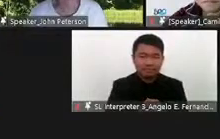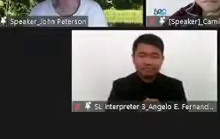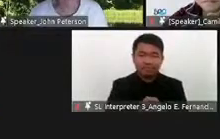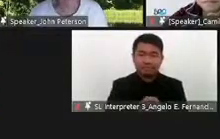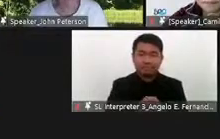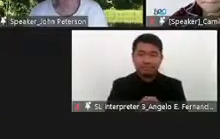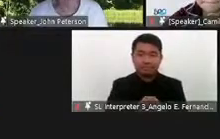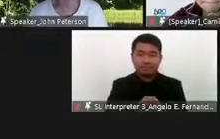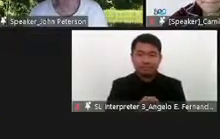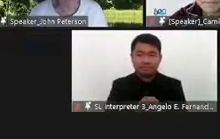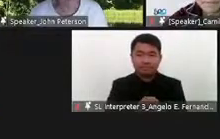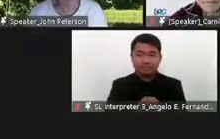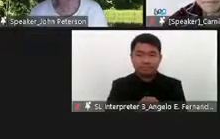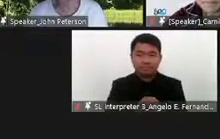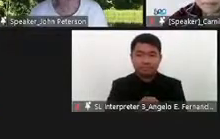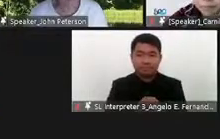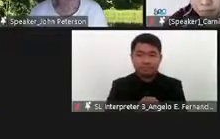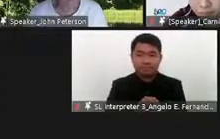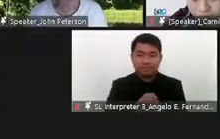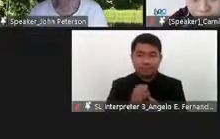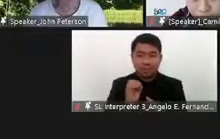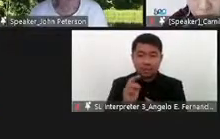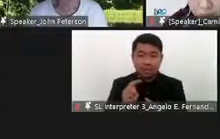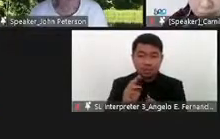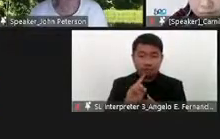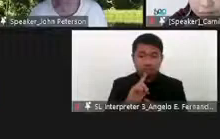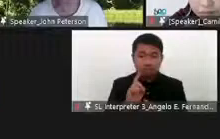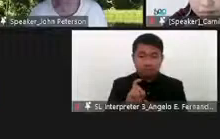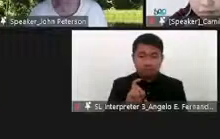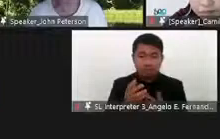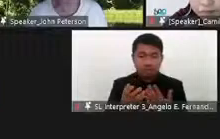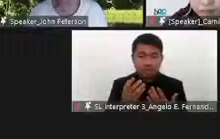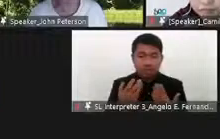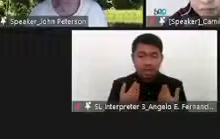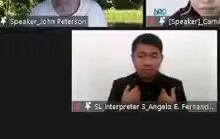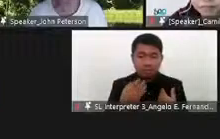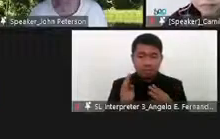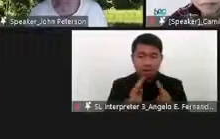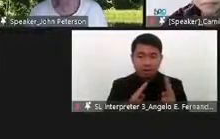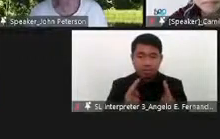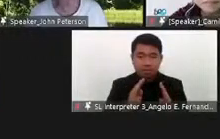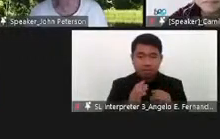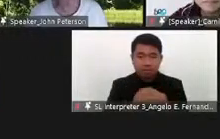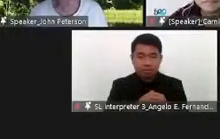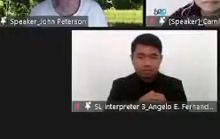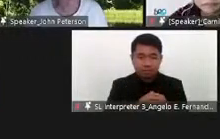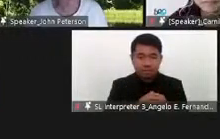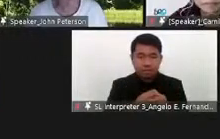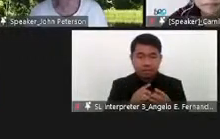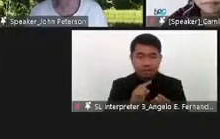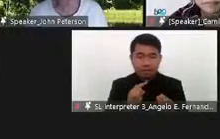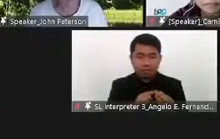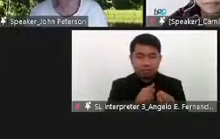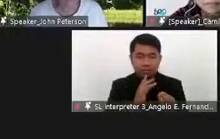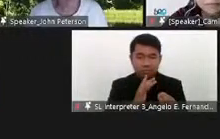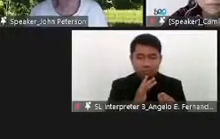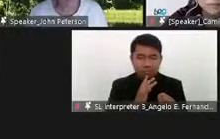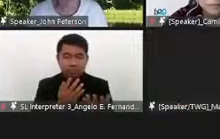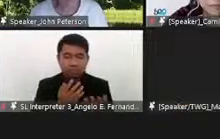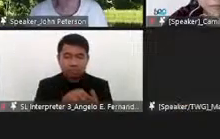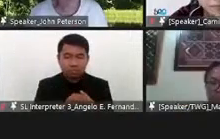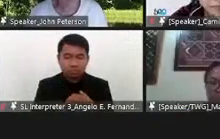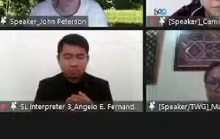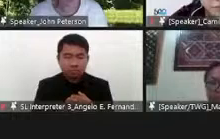Is Ms. Tess on? So perhaps I think she has problems with her audio.